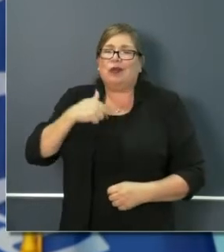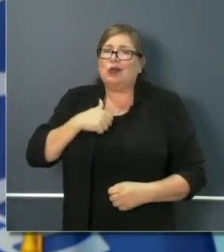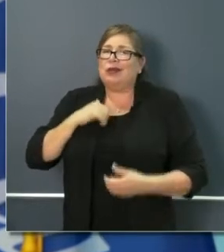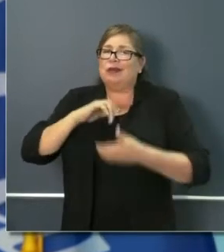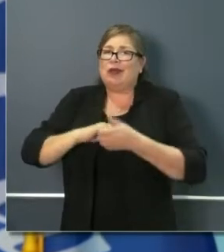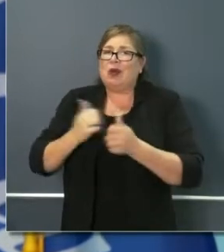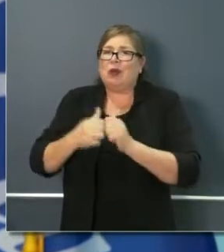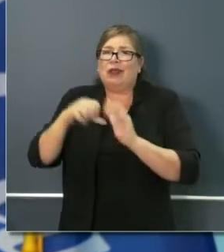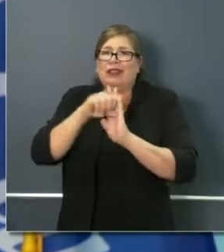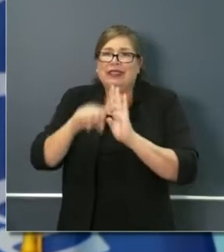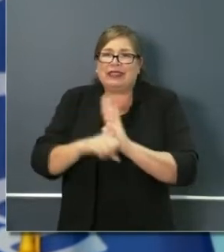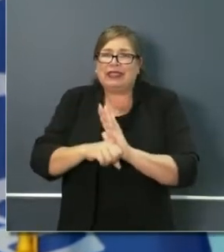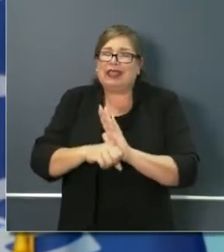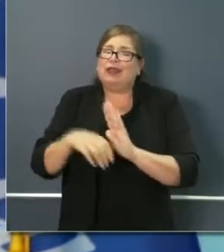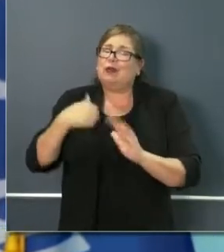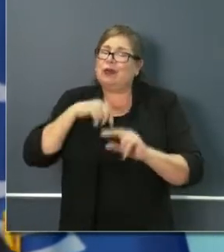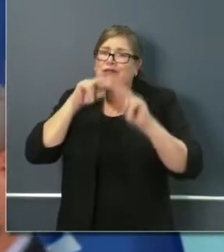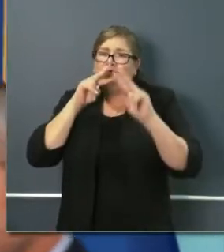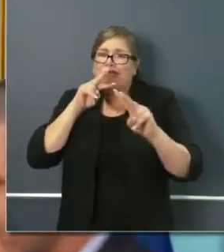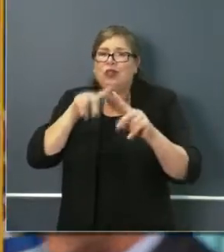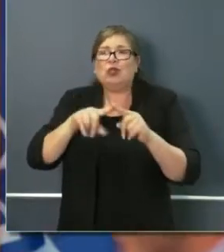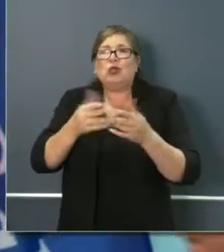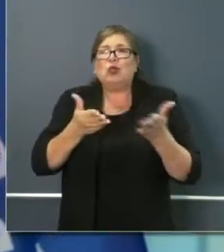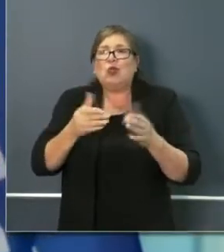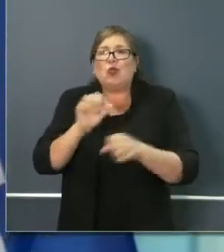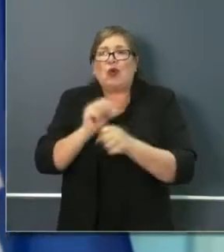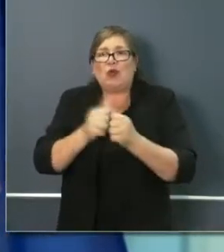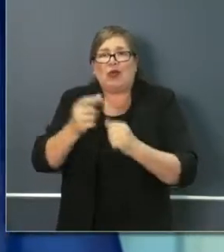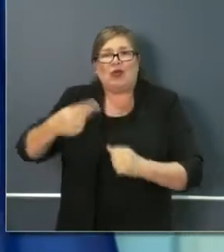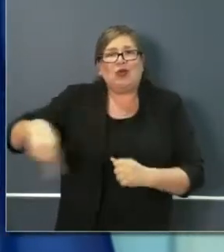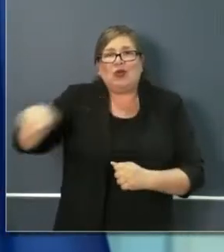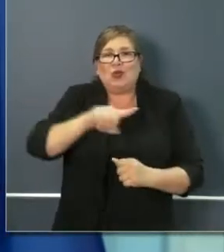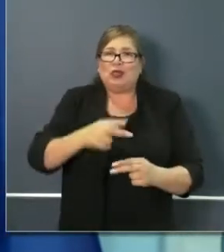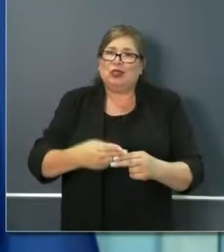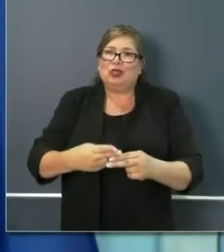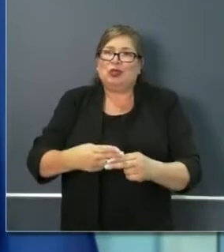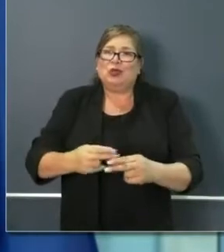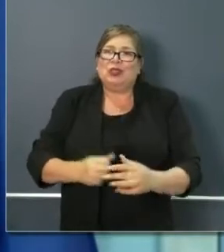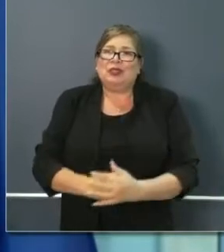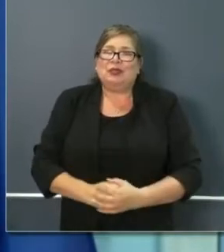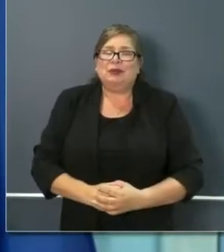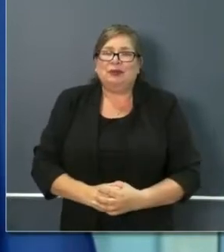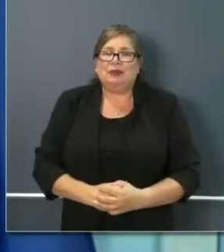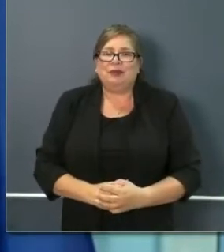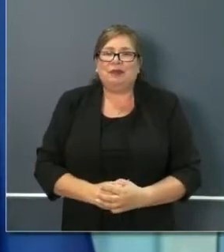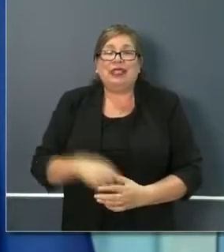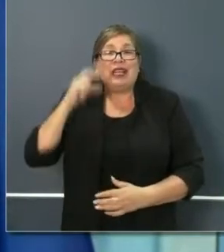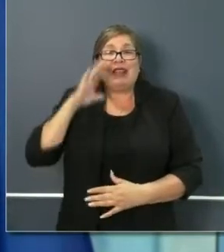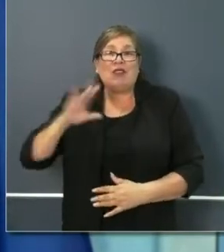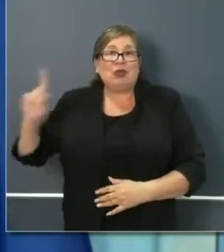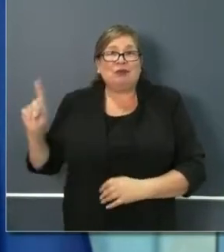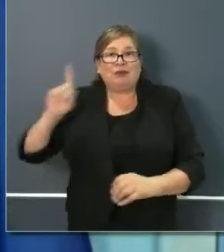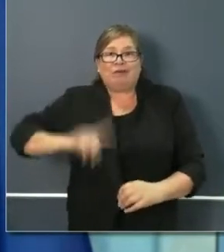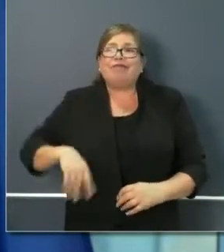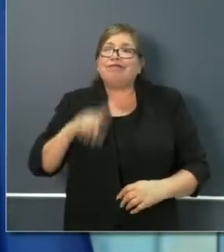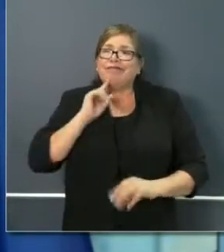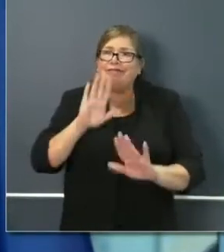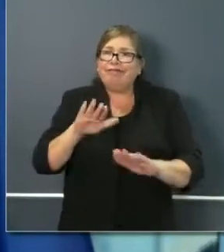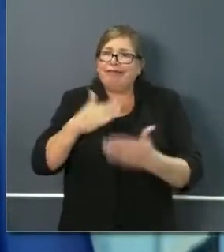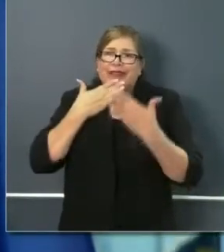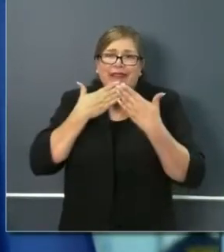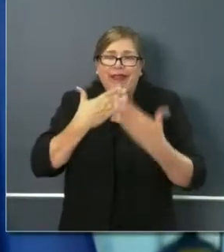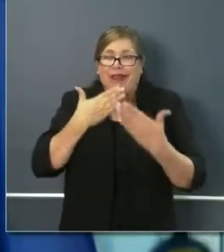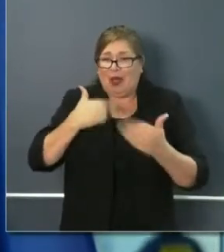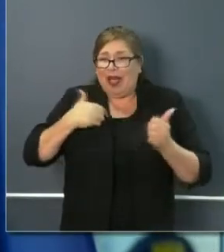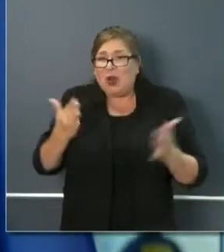serving everybody soon. Thank you, Richard. And I really encourage people, check in on your neighbors,